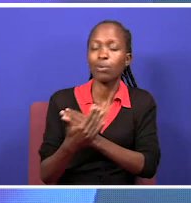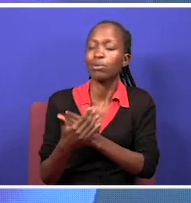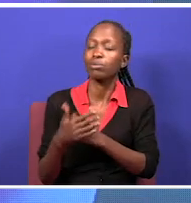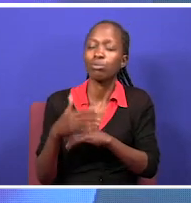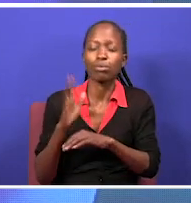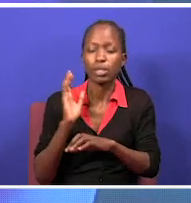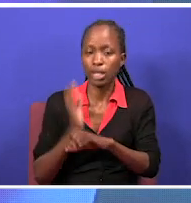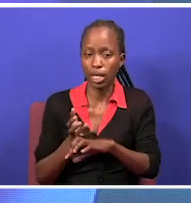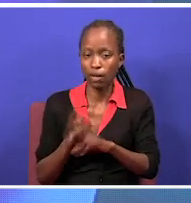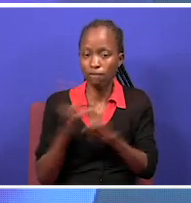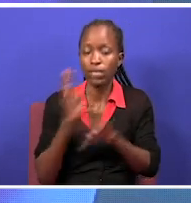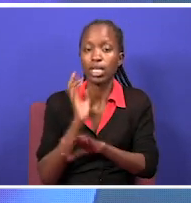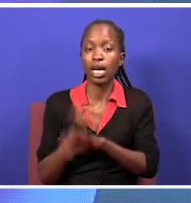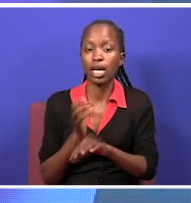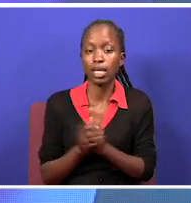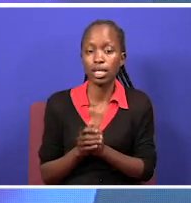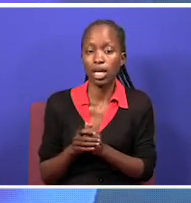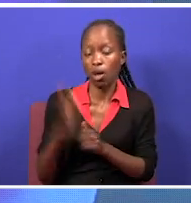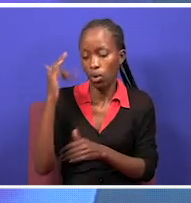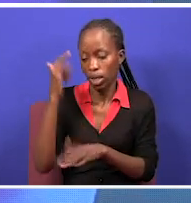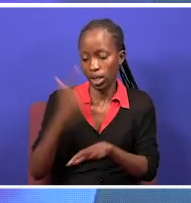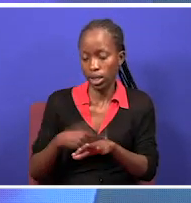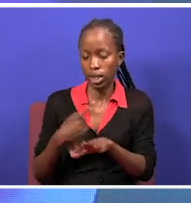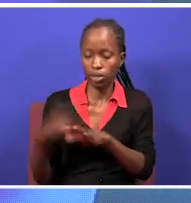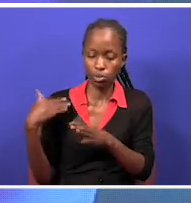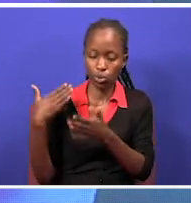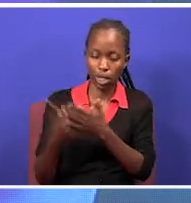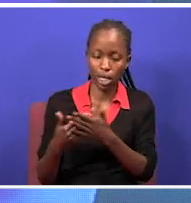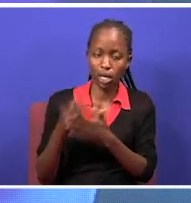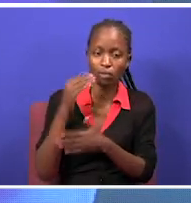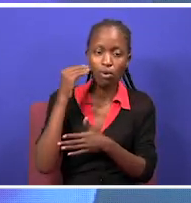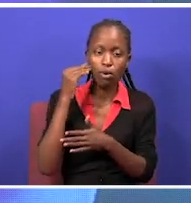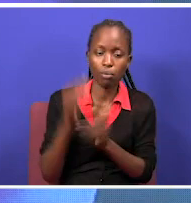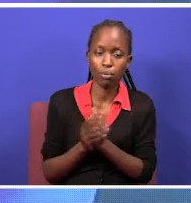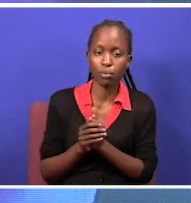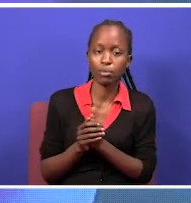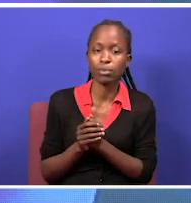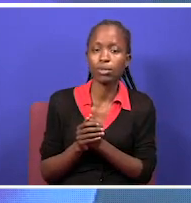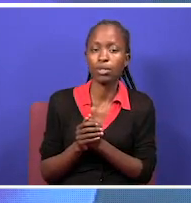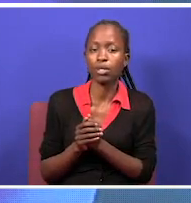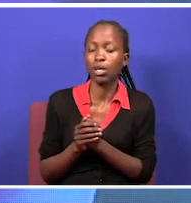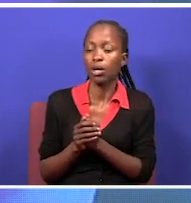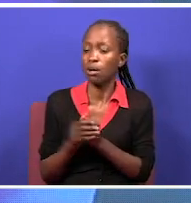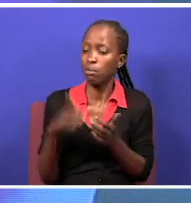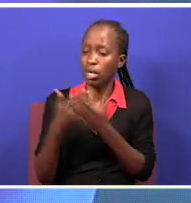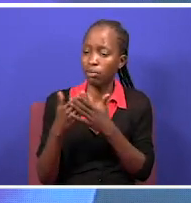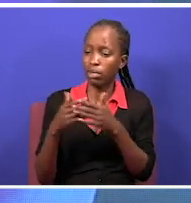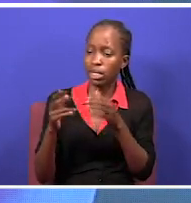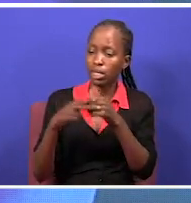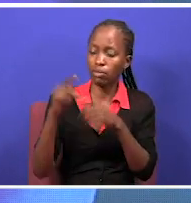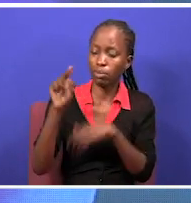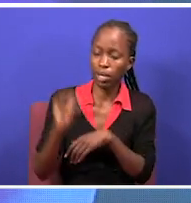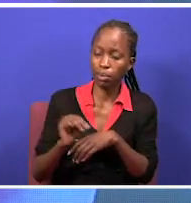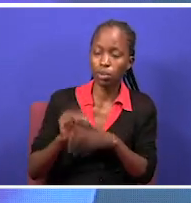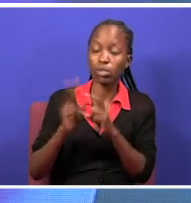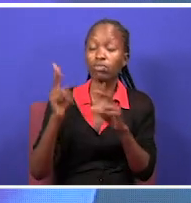It was really hard. Because by the time we get home, and the journey back, we would get home at 7. It was so